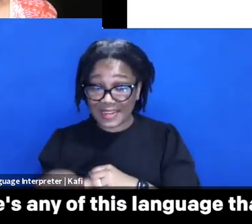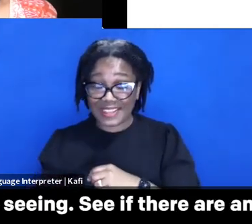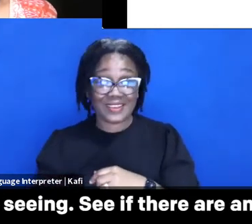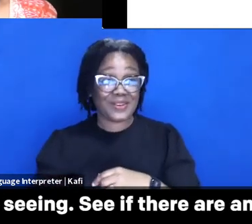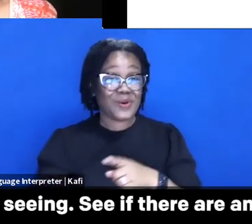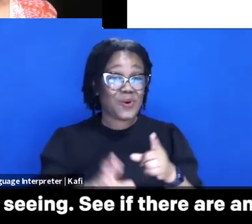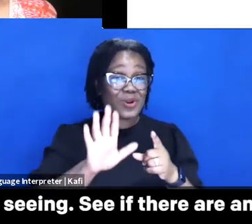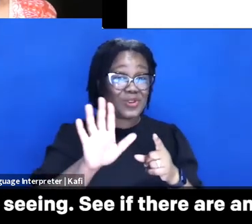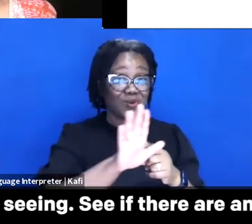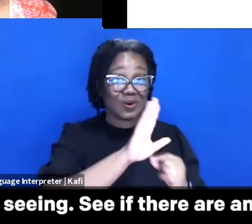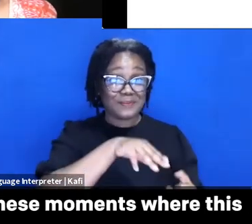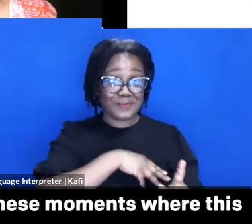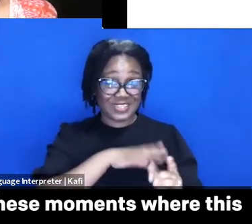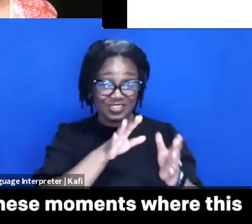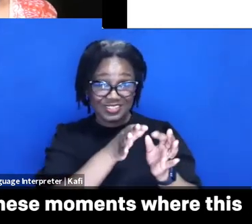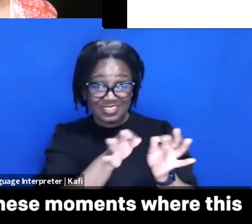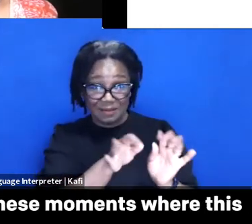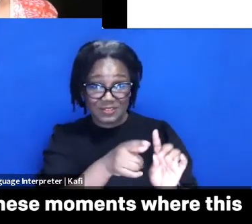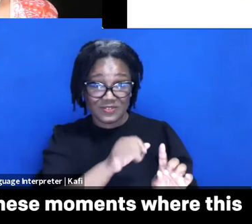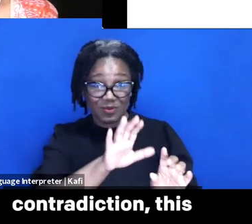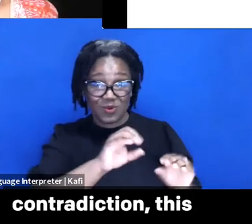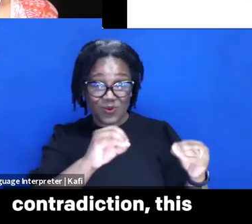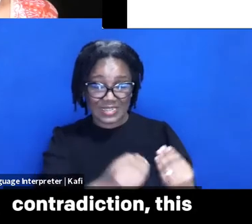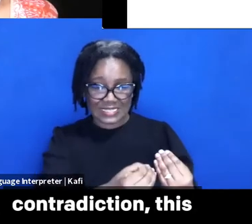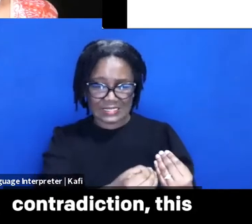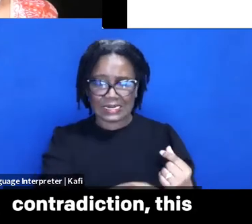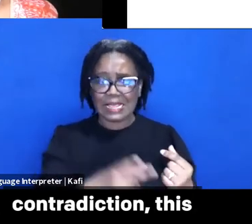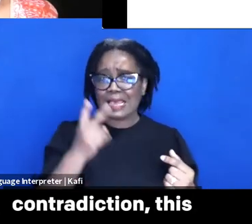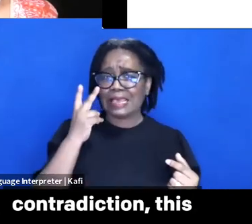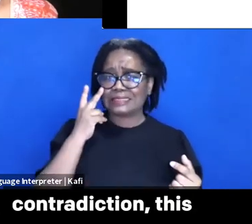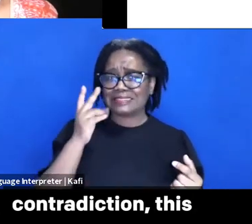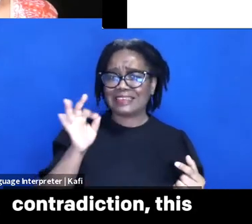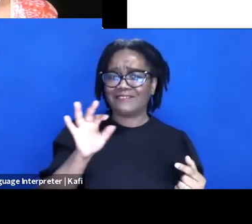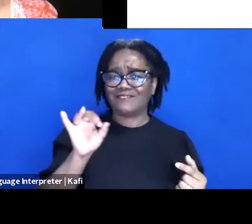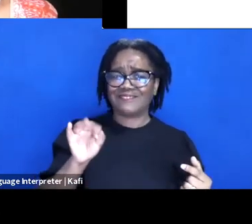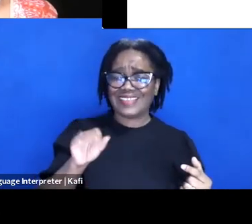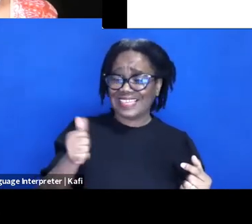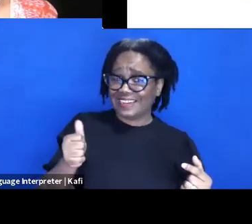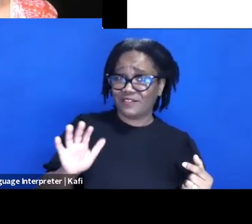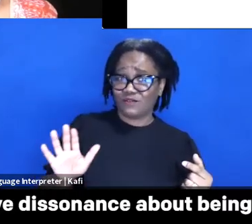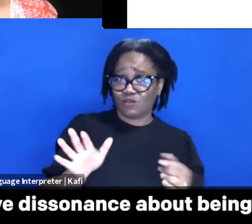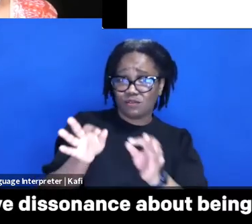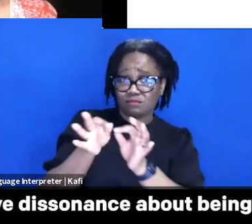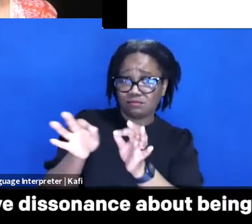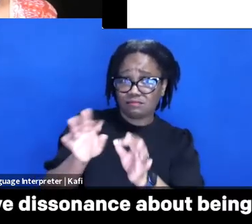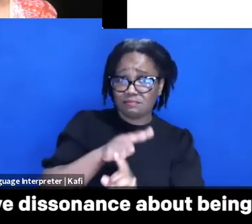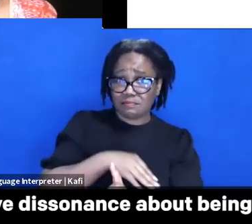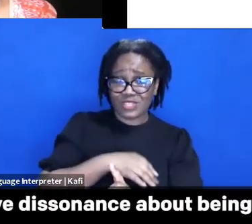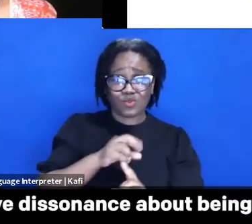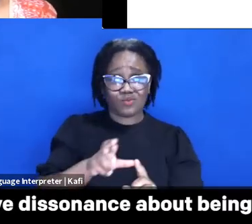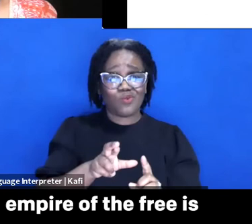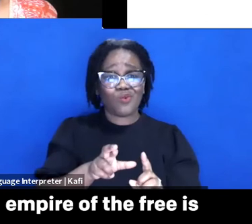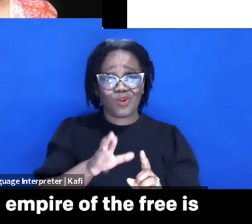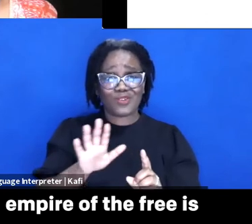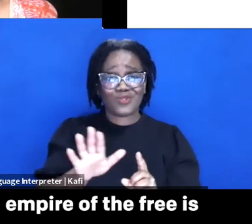language that you're seeing. See if there are any of these moments where this contradiction, this cognitive dissonance about